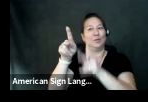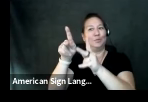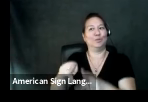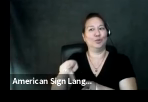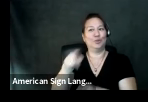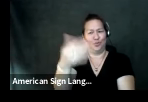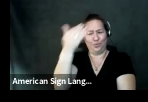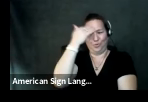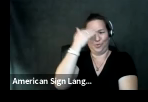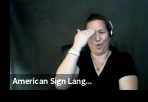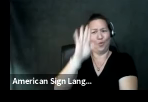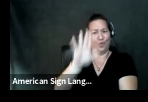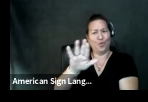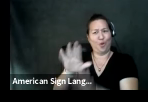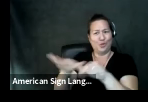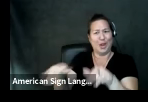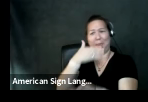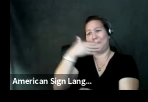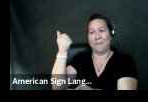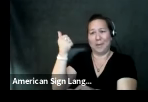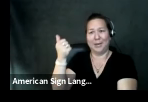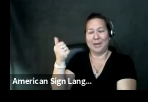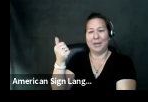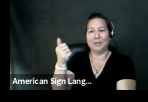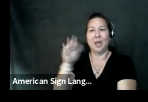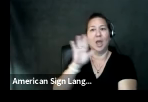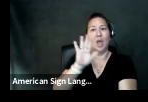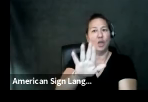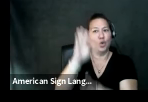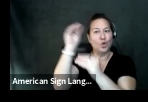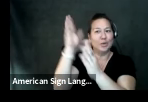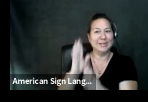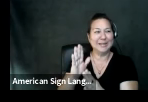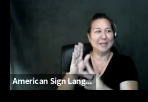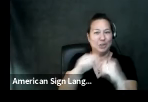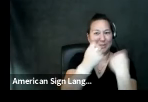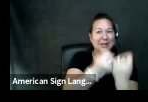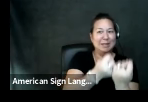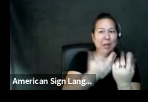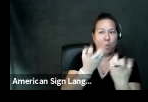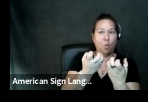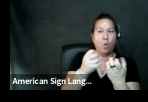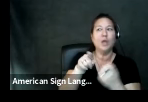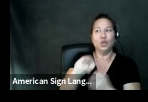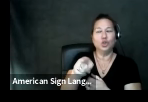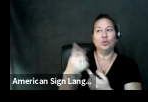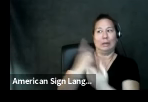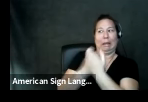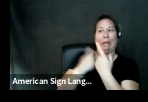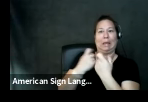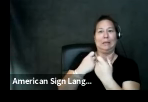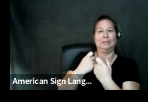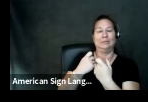best, and their teachers want you to understand and ask questions. Kind of like we tell our students, there's no stupid